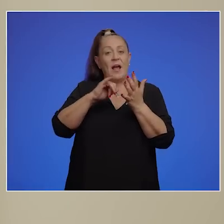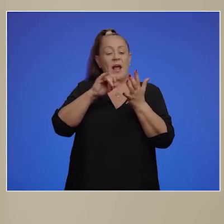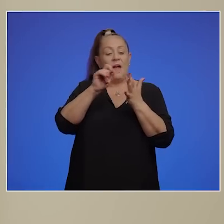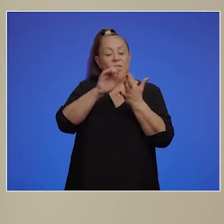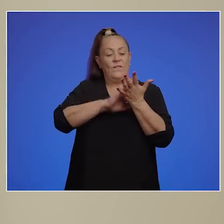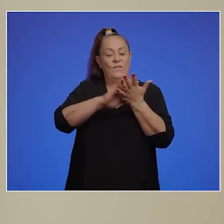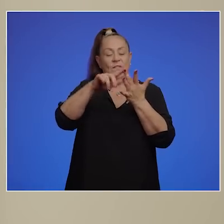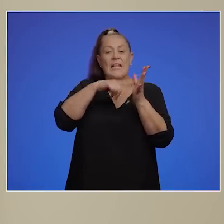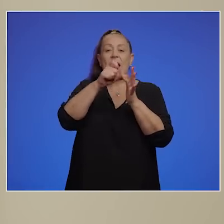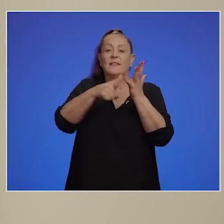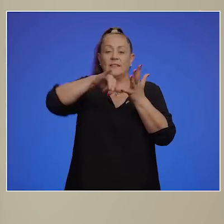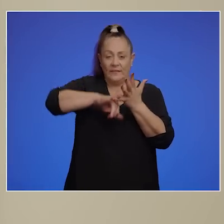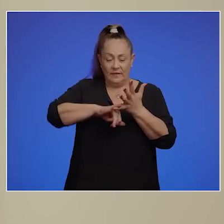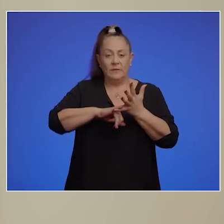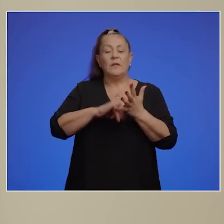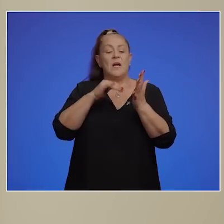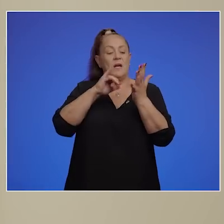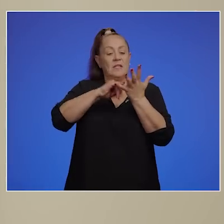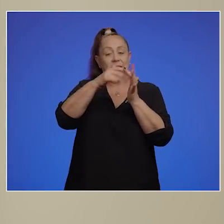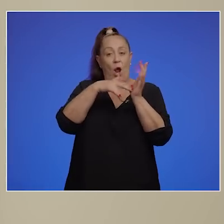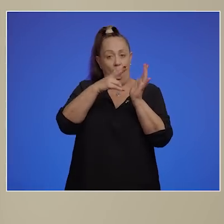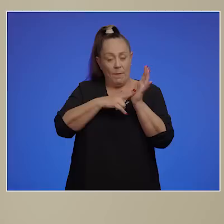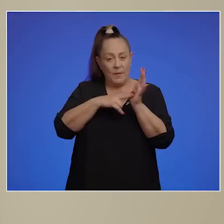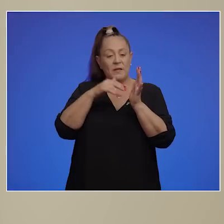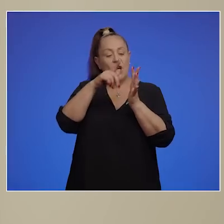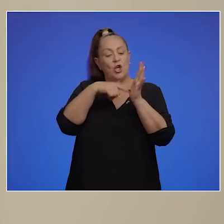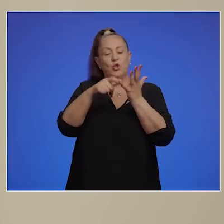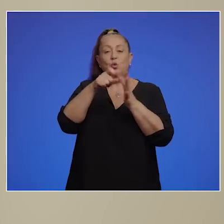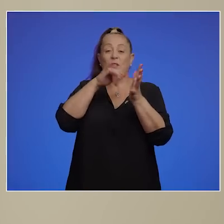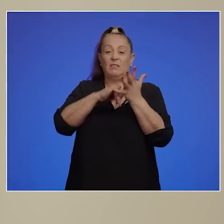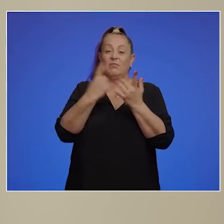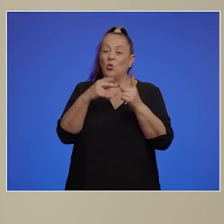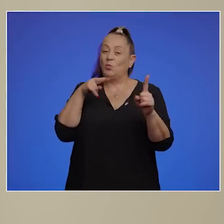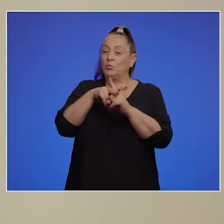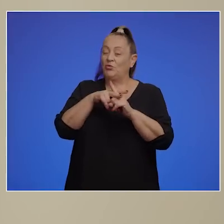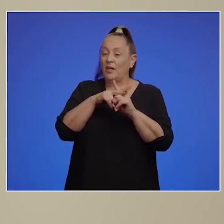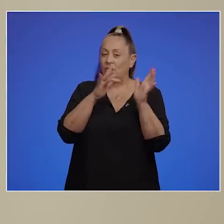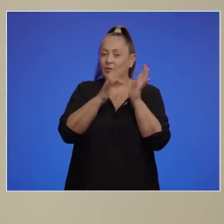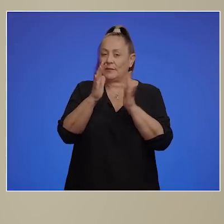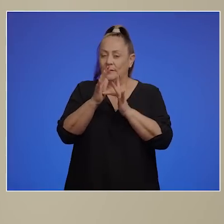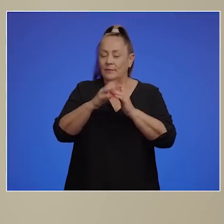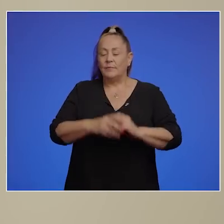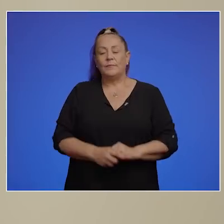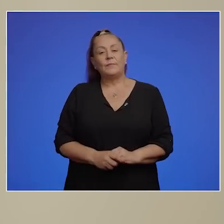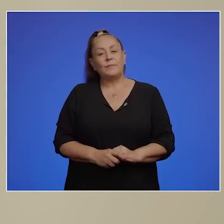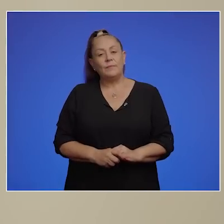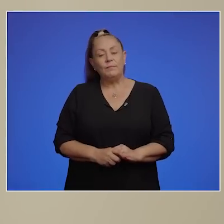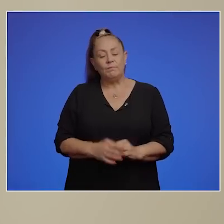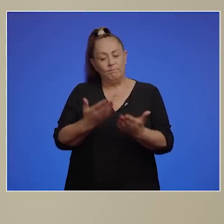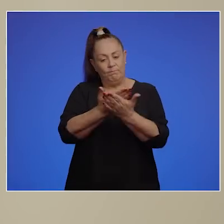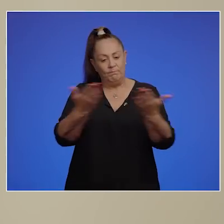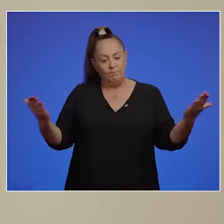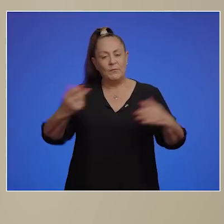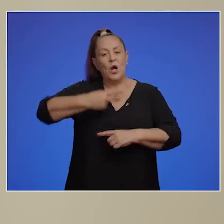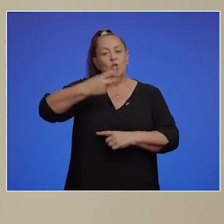Thaddeus, Simon the zealot and Judas Iscariot, the one who was to betray him. These